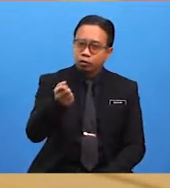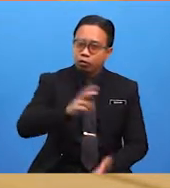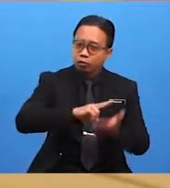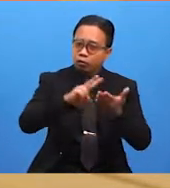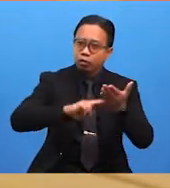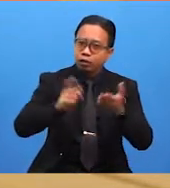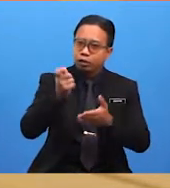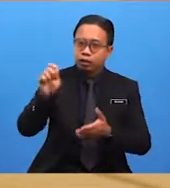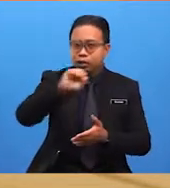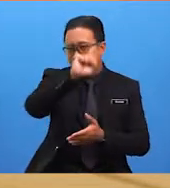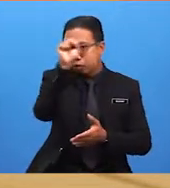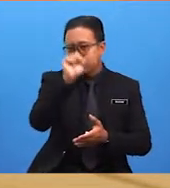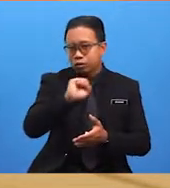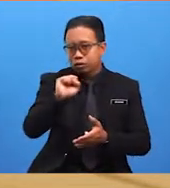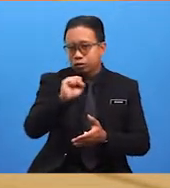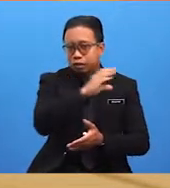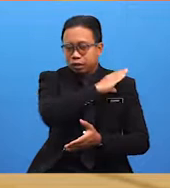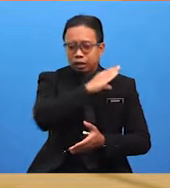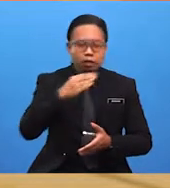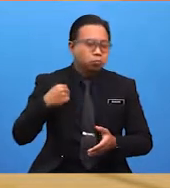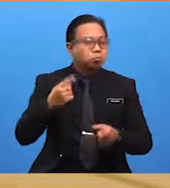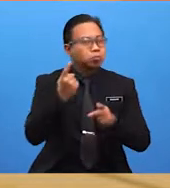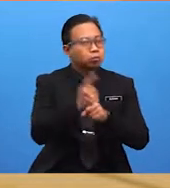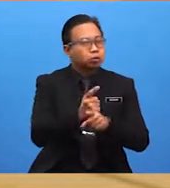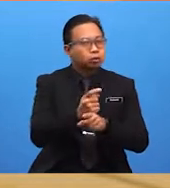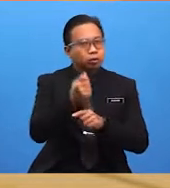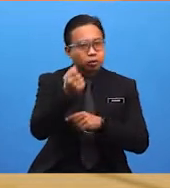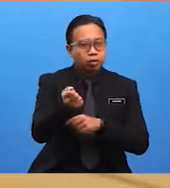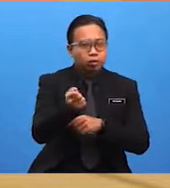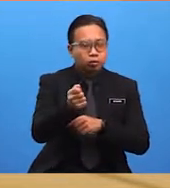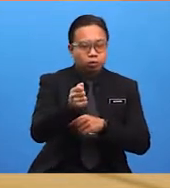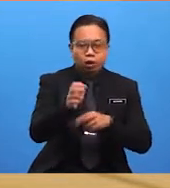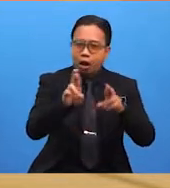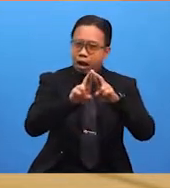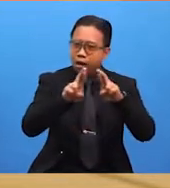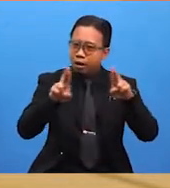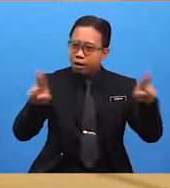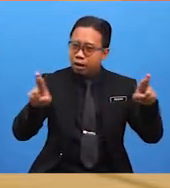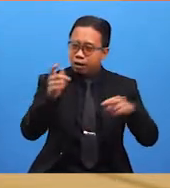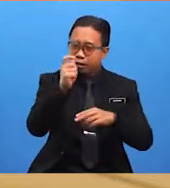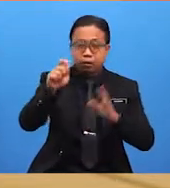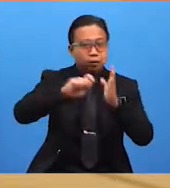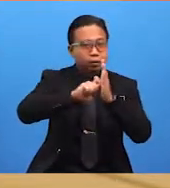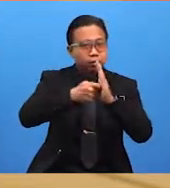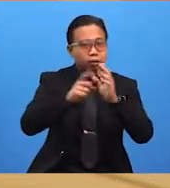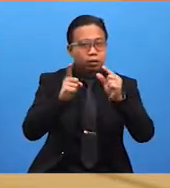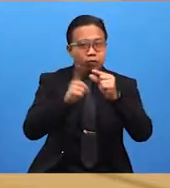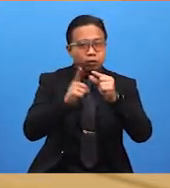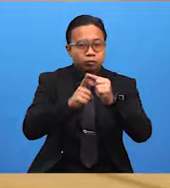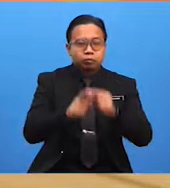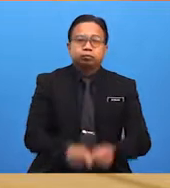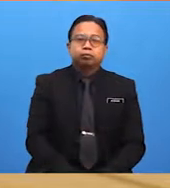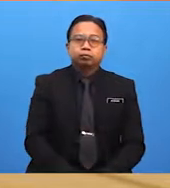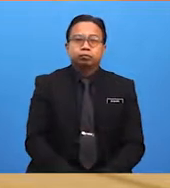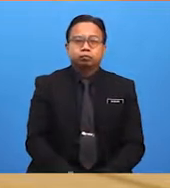the question. And of course, you underline the keywords. Or